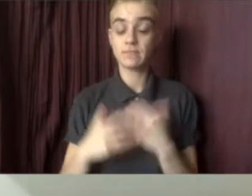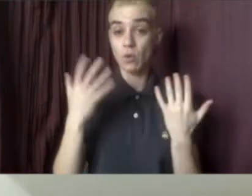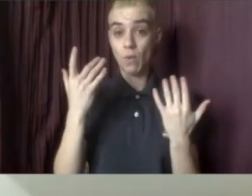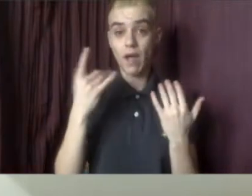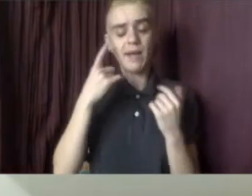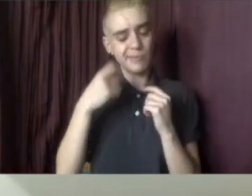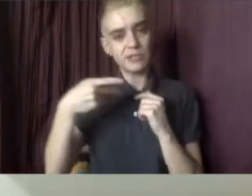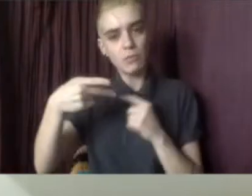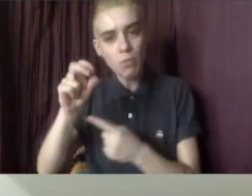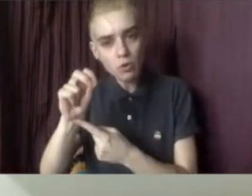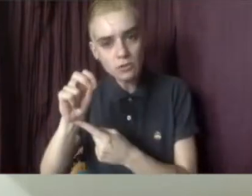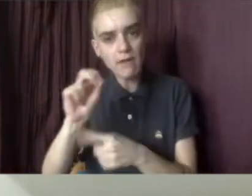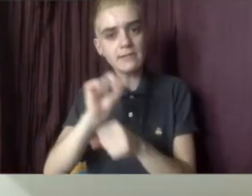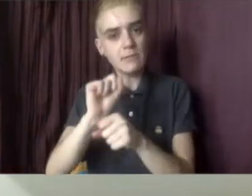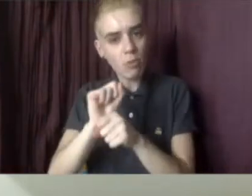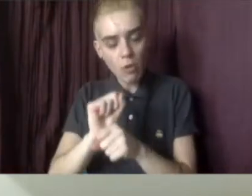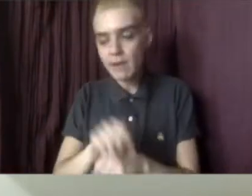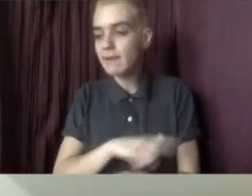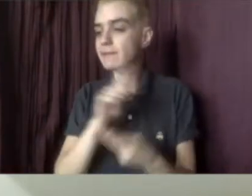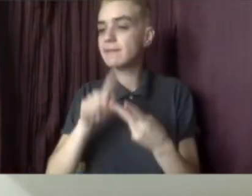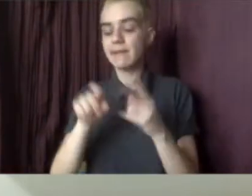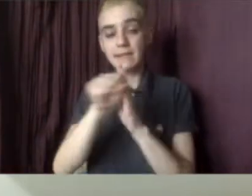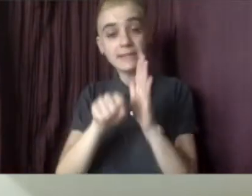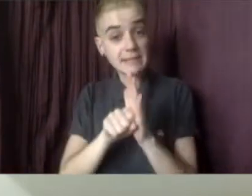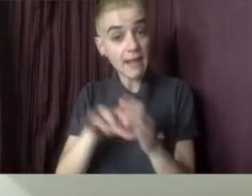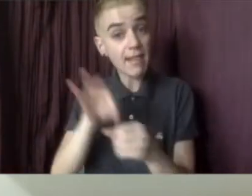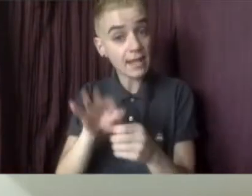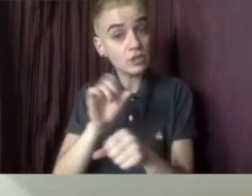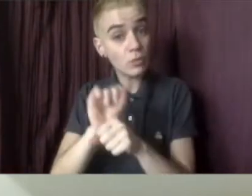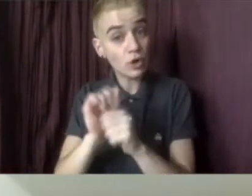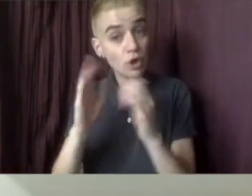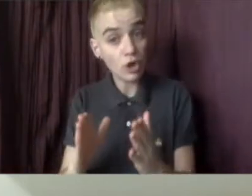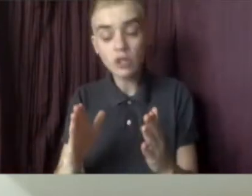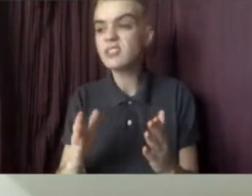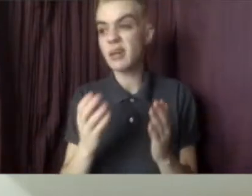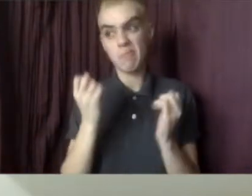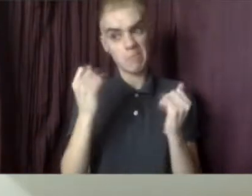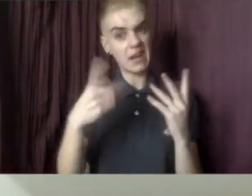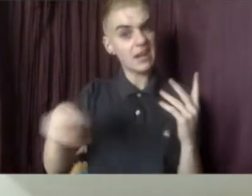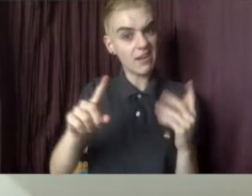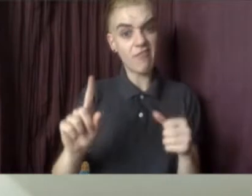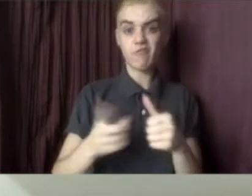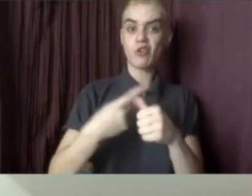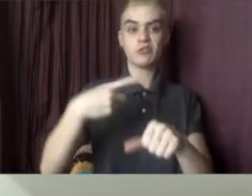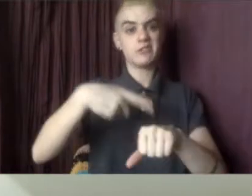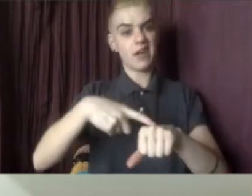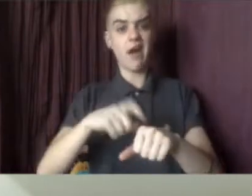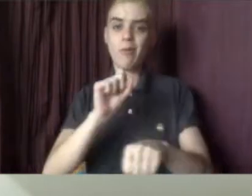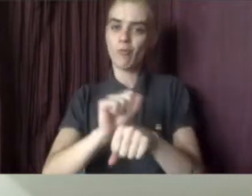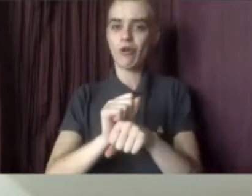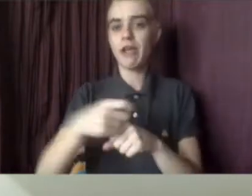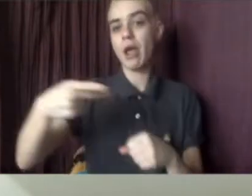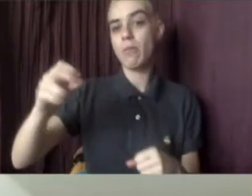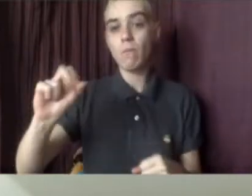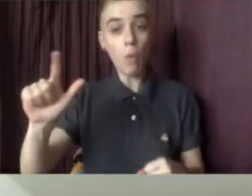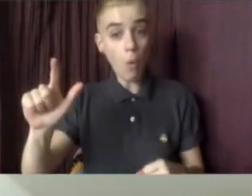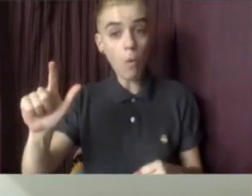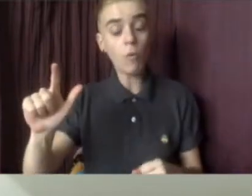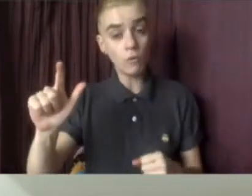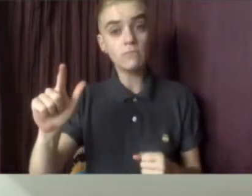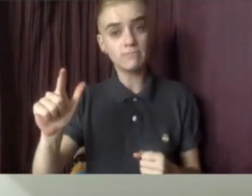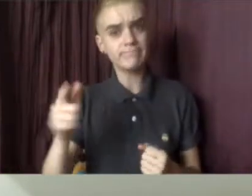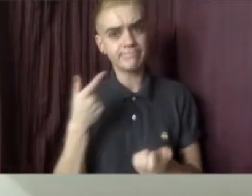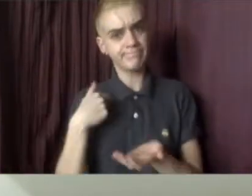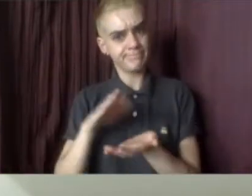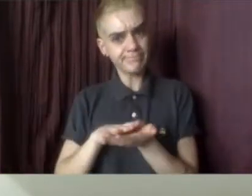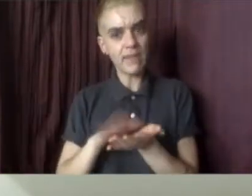engagement in last year's election, we must also acknowledge and confront the barriers that many people face when